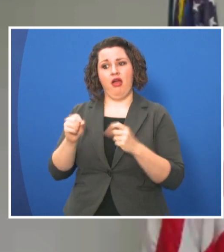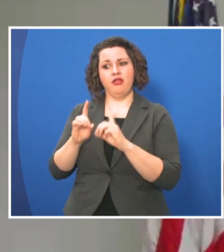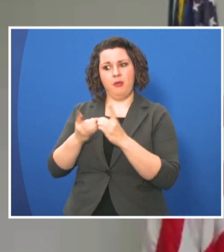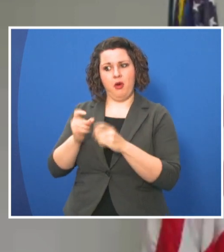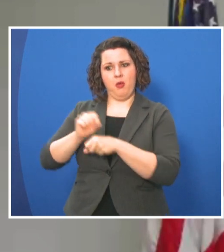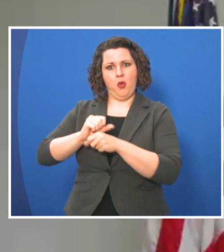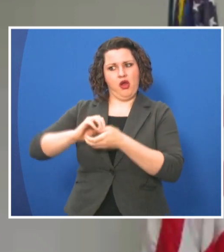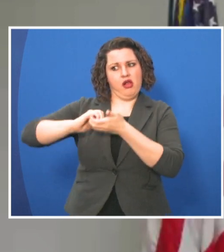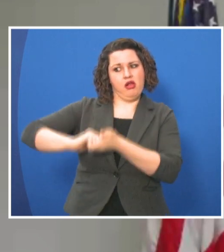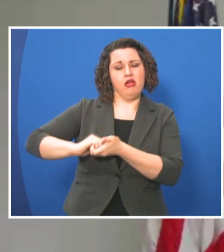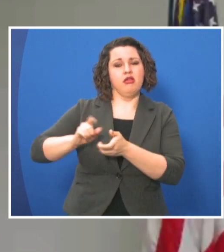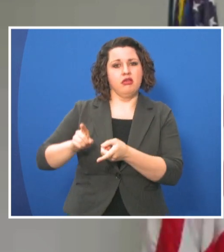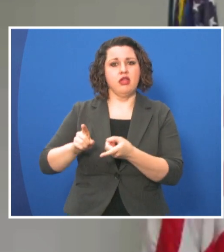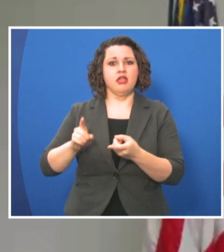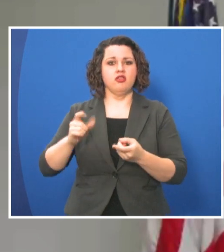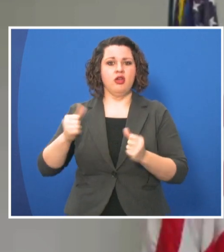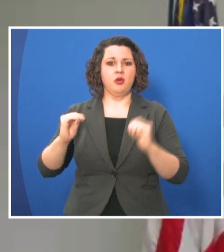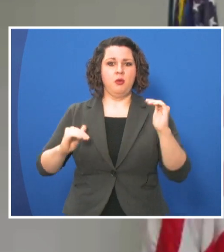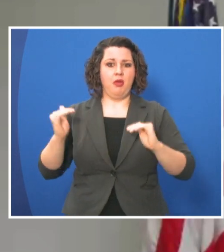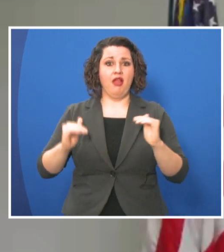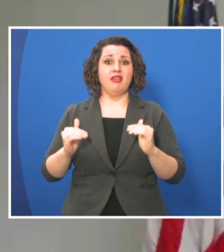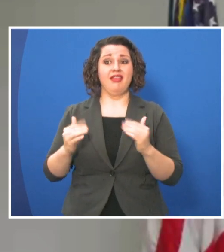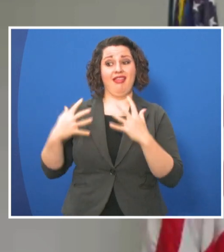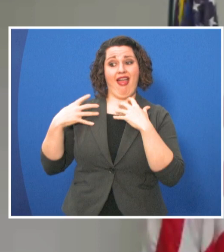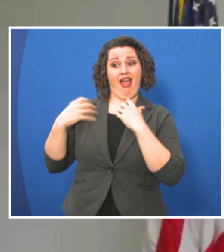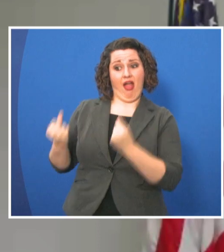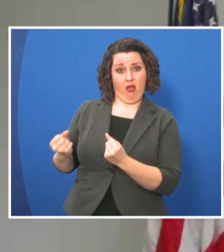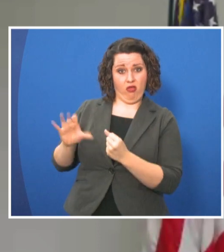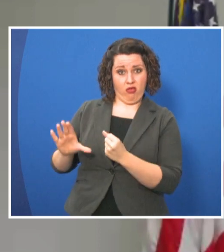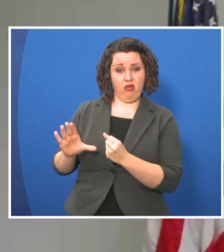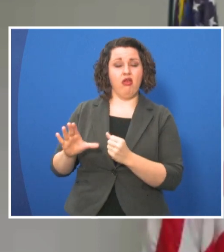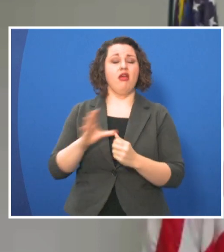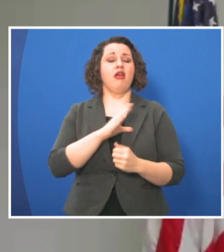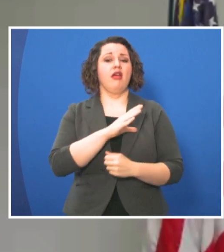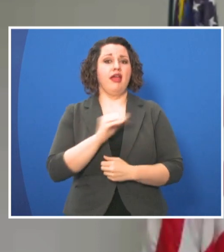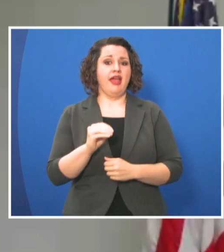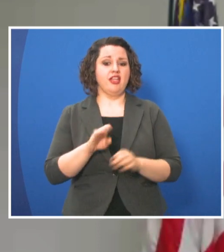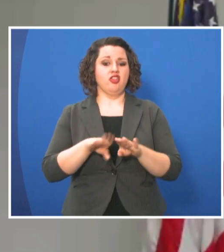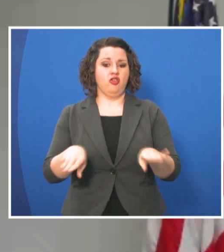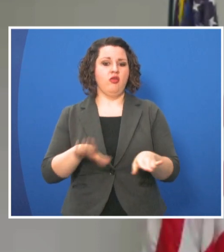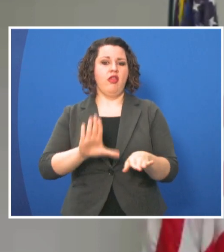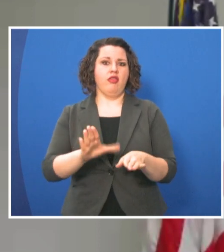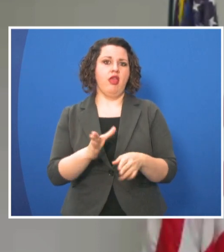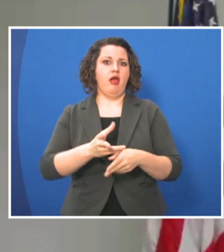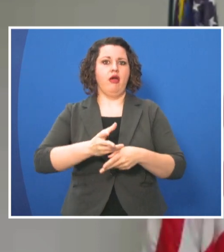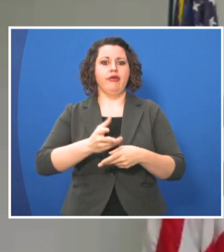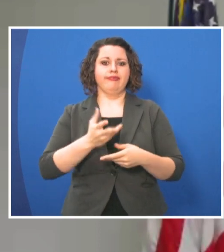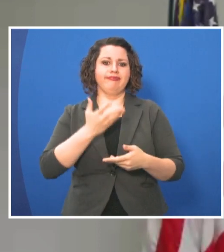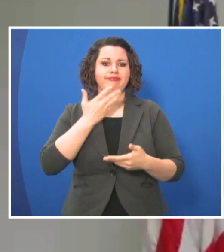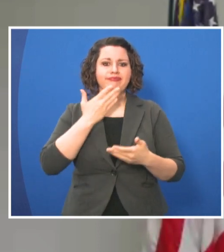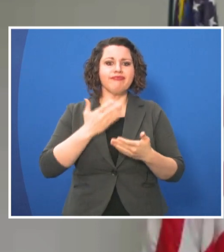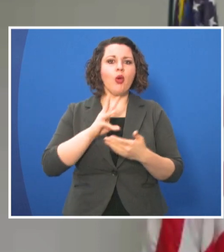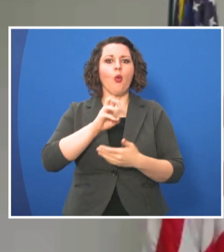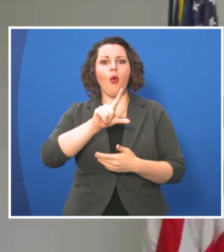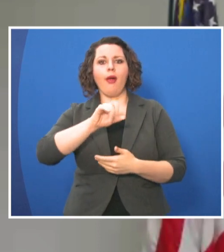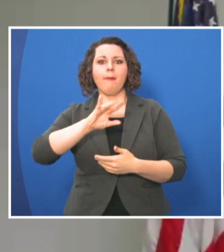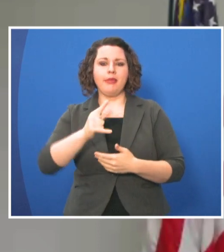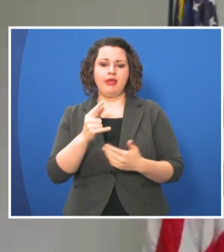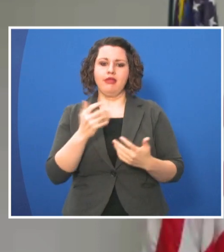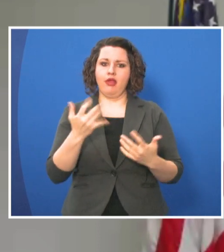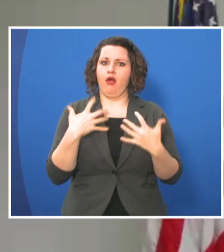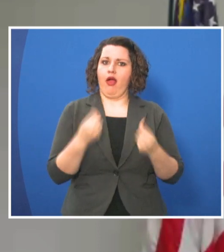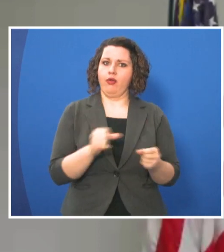we're balancing both the public health aspect and the overall well-being of children. We also know how important